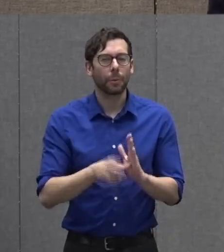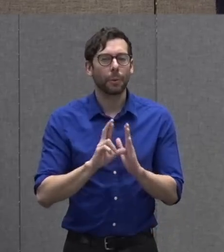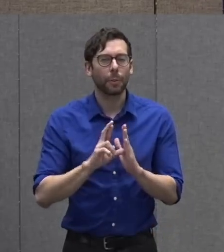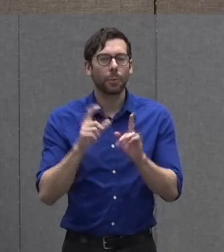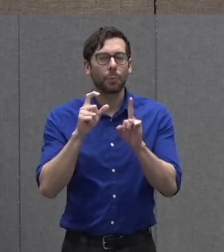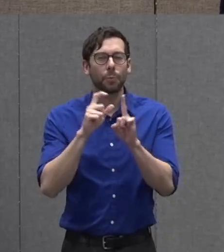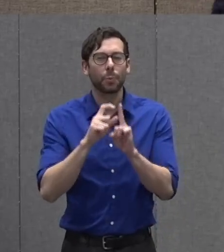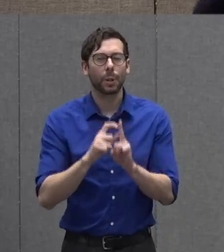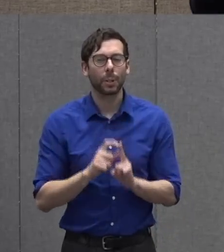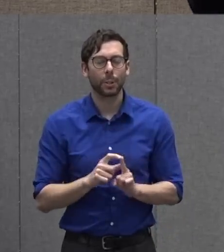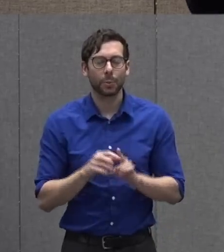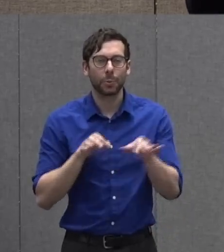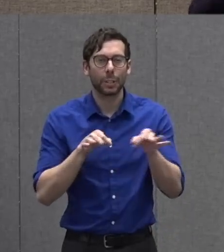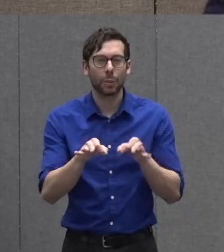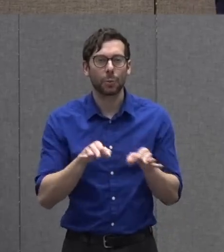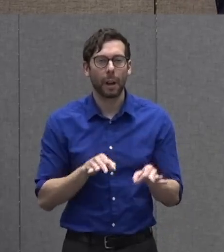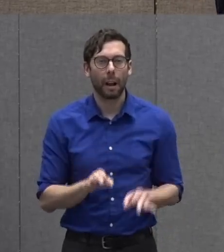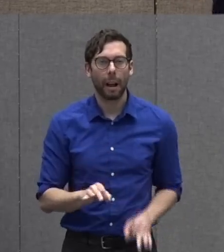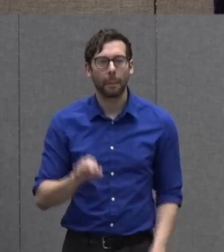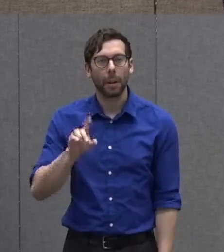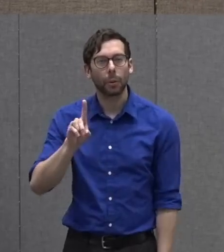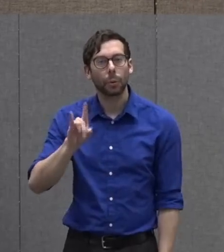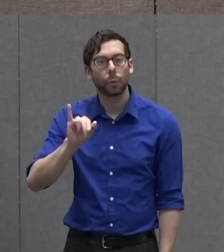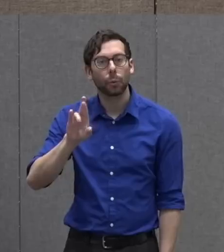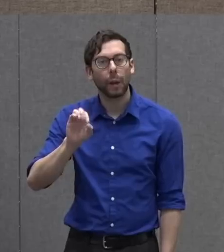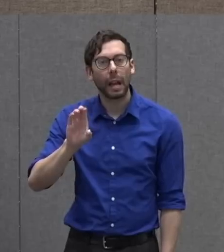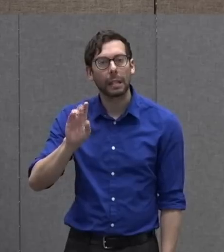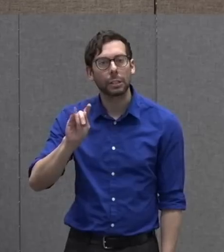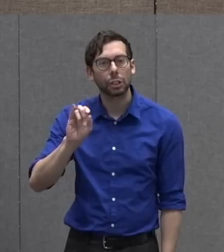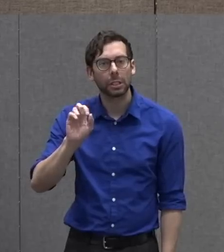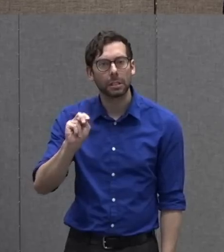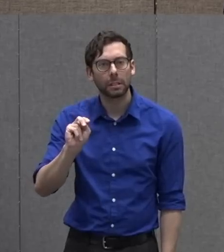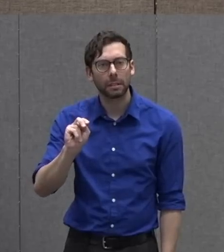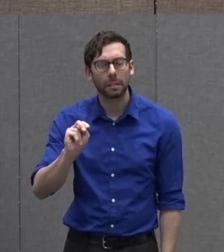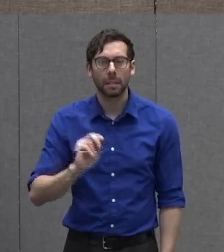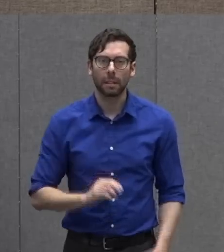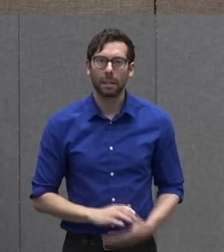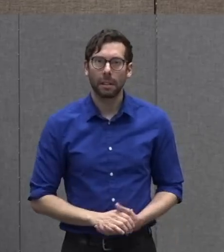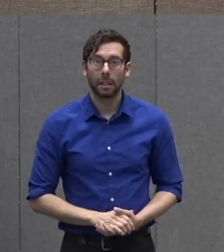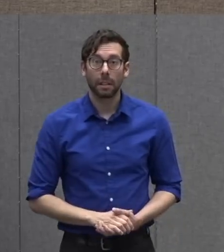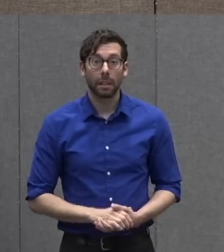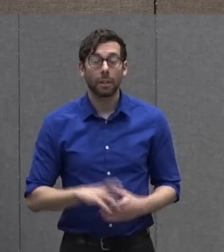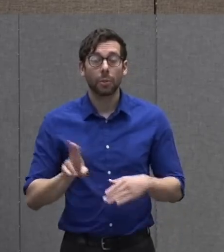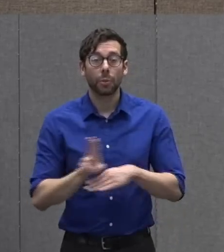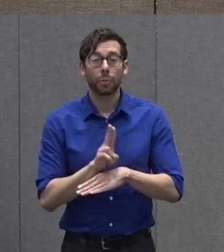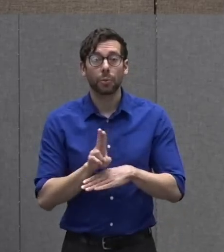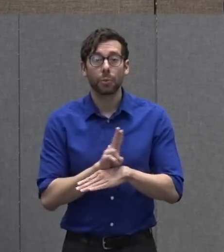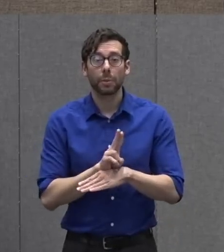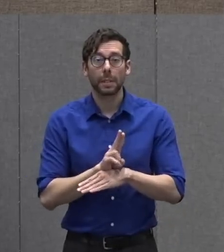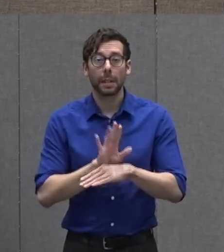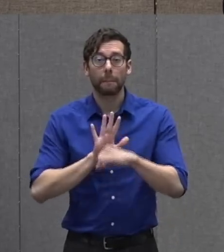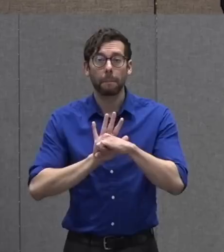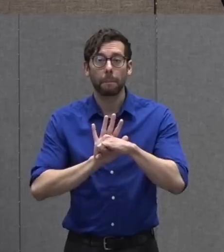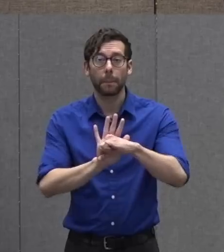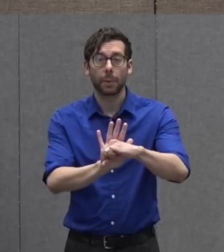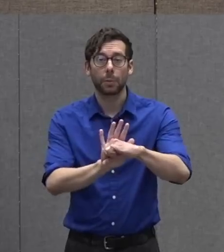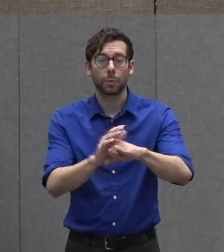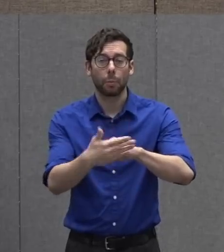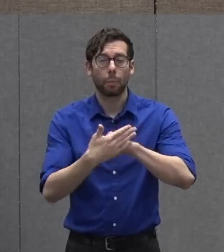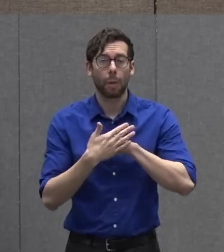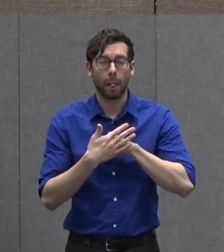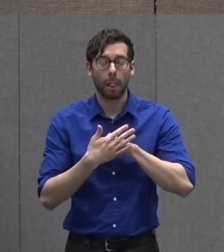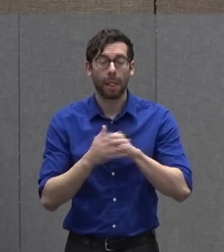our objects. What direction are our objects moving? So when we use a push or a pull, we can make an object go